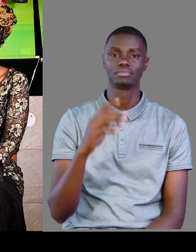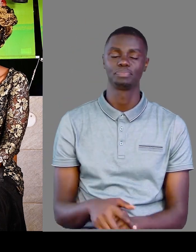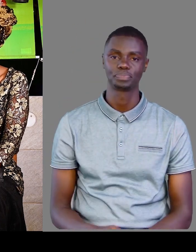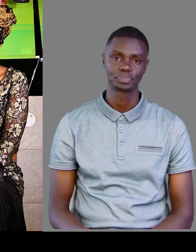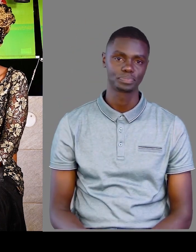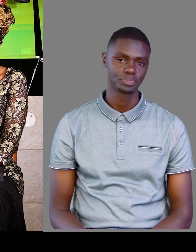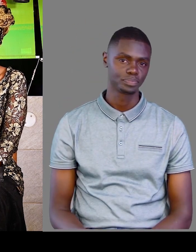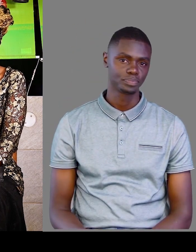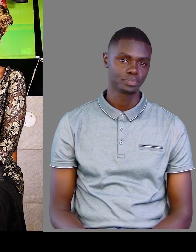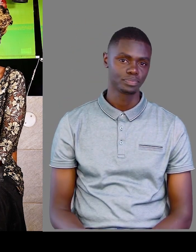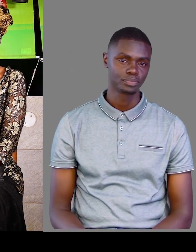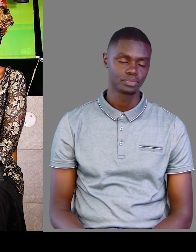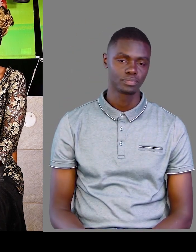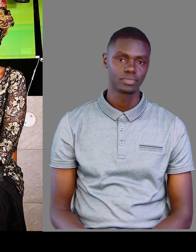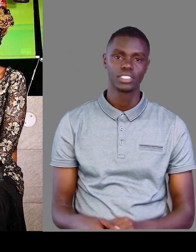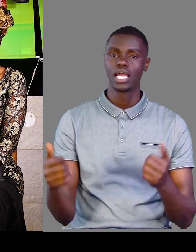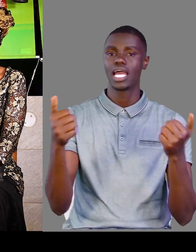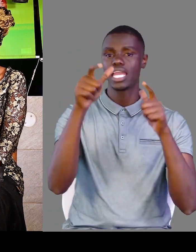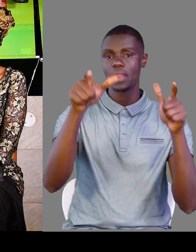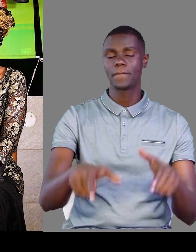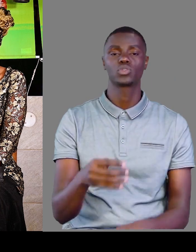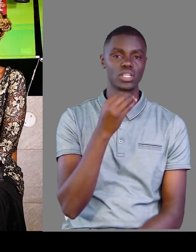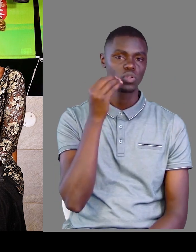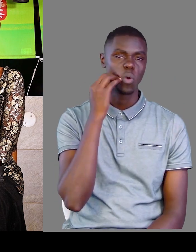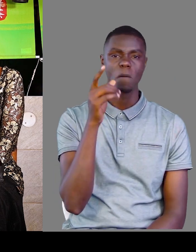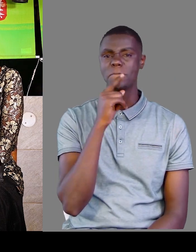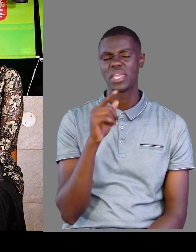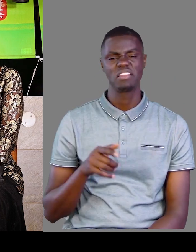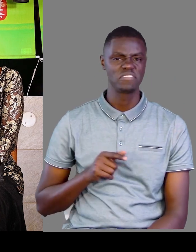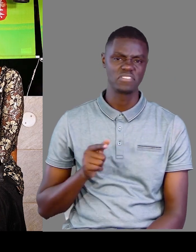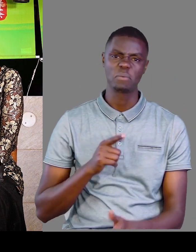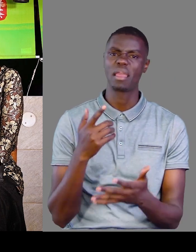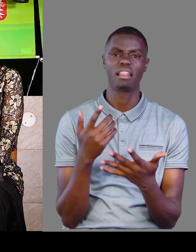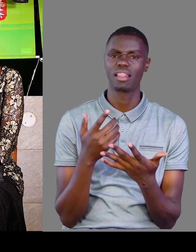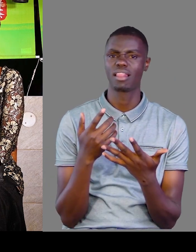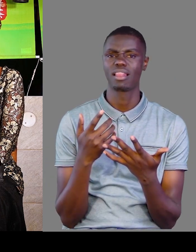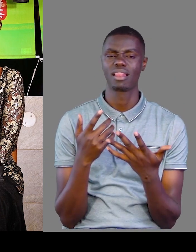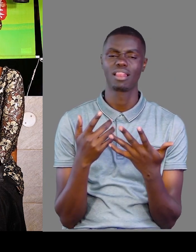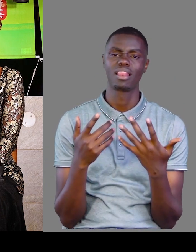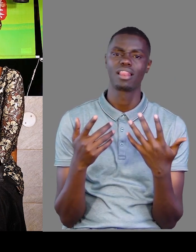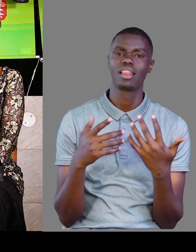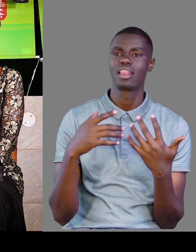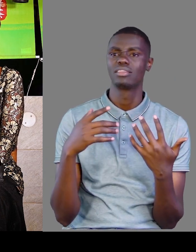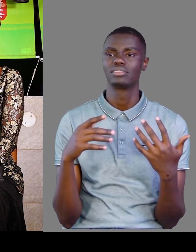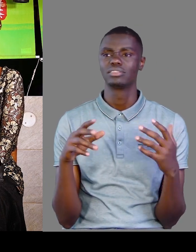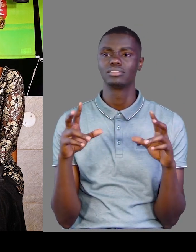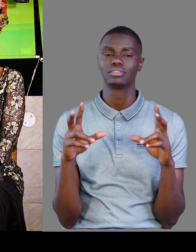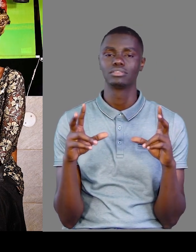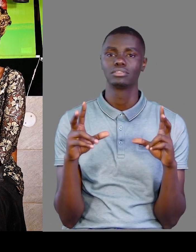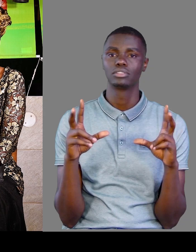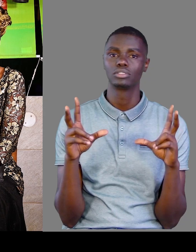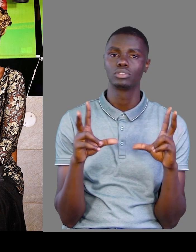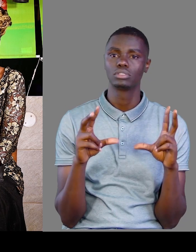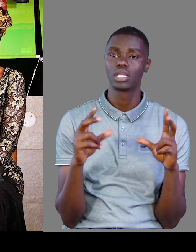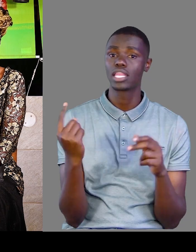Okay, for anyone who's at home, male, female, be you, you owe no one anything.